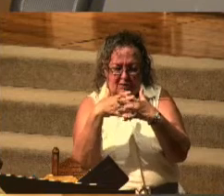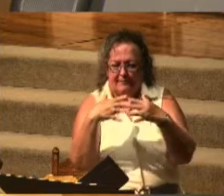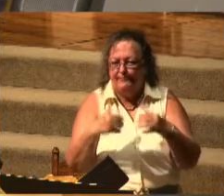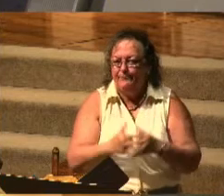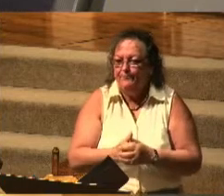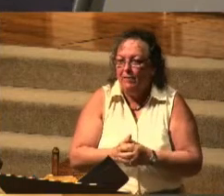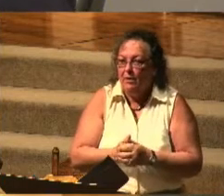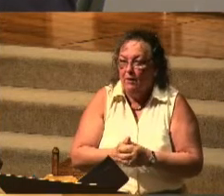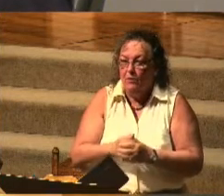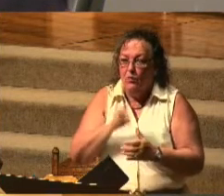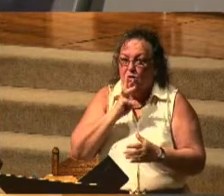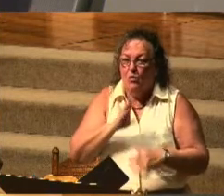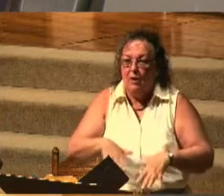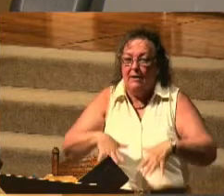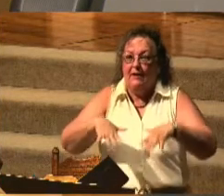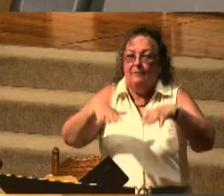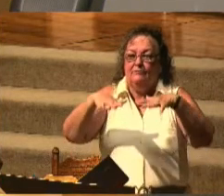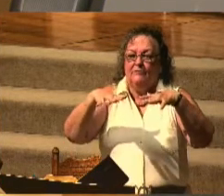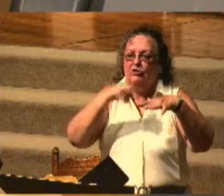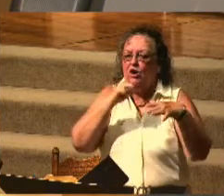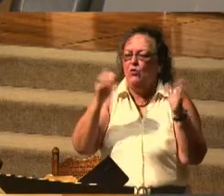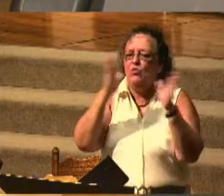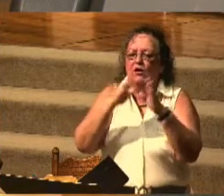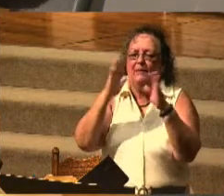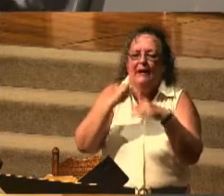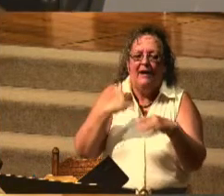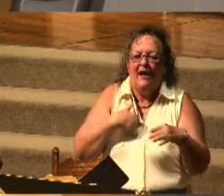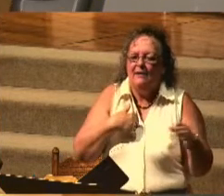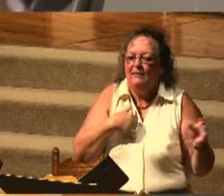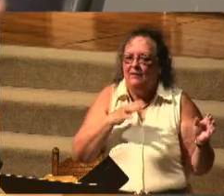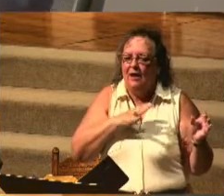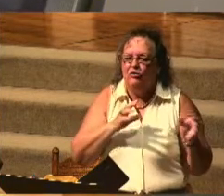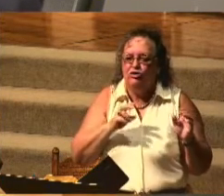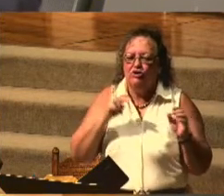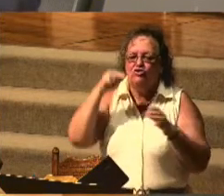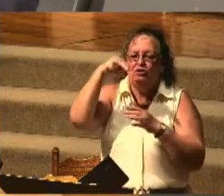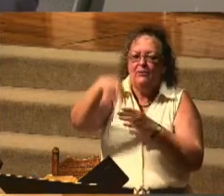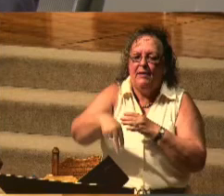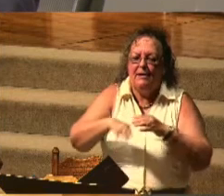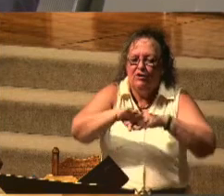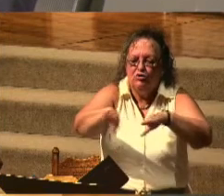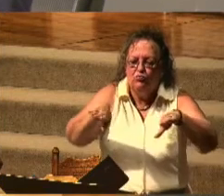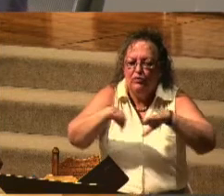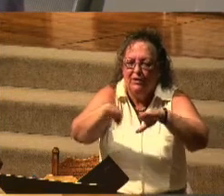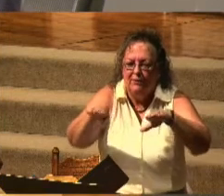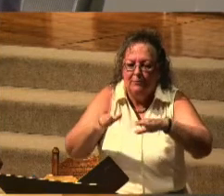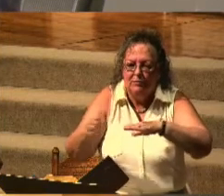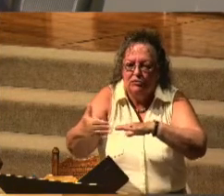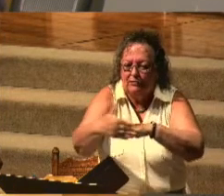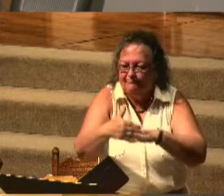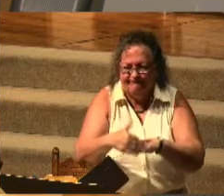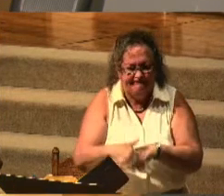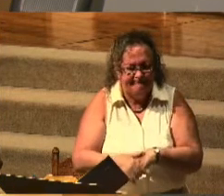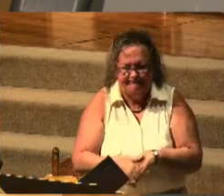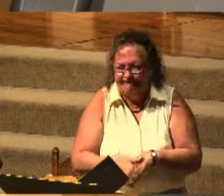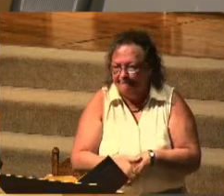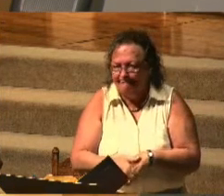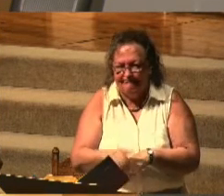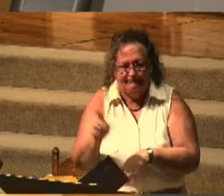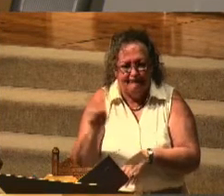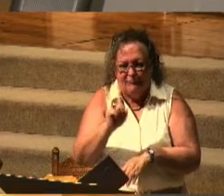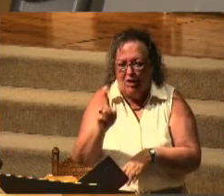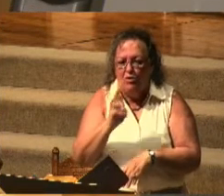up, Harold just said, "Don't worry about it. I'll just jump in and swim to shore." No, he didn't. The